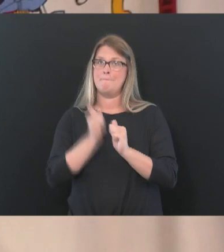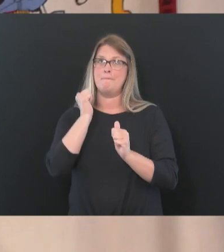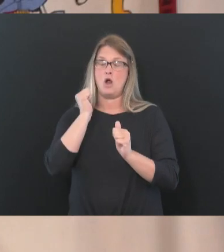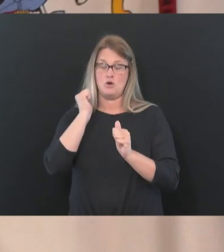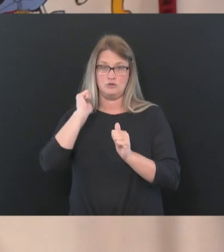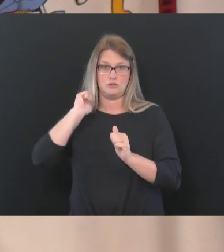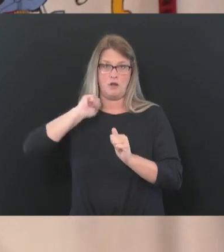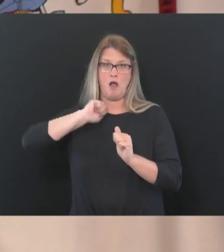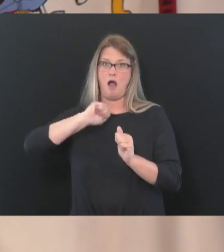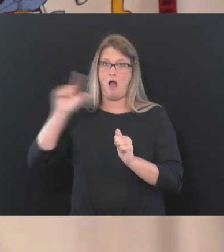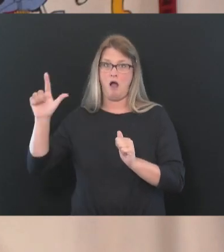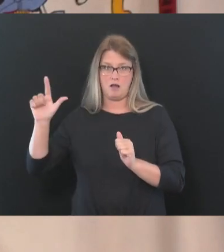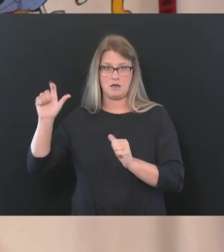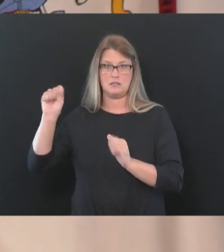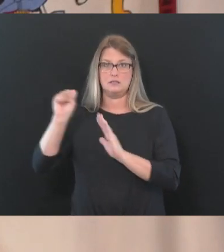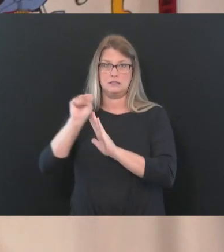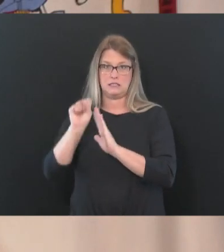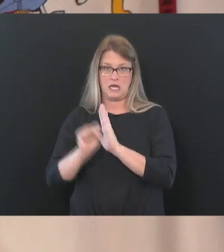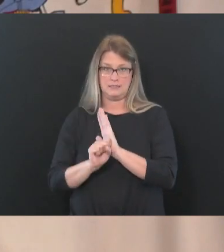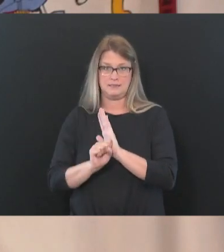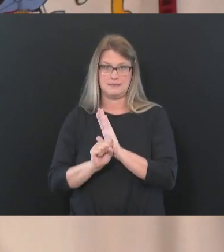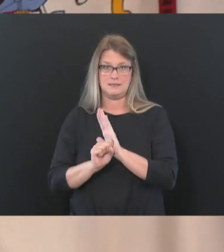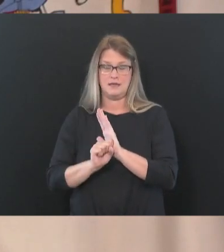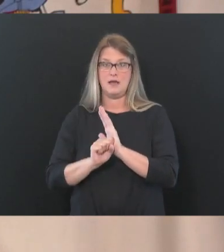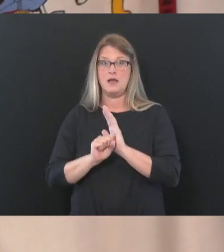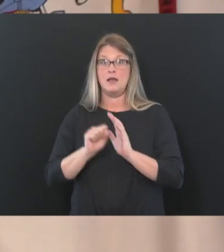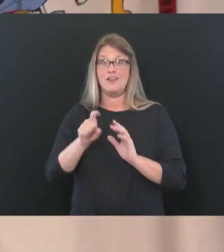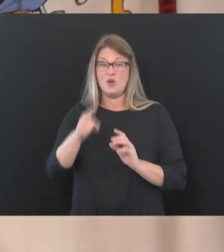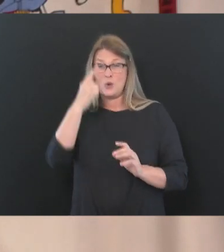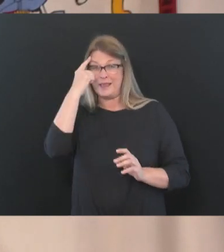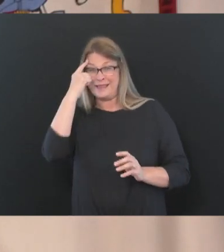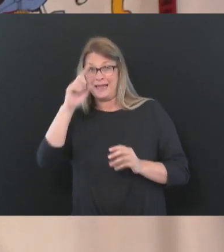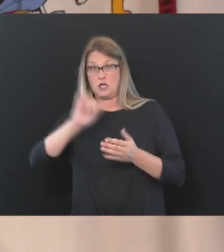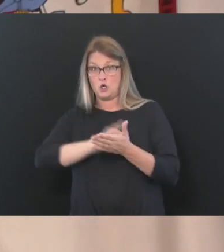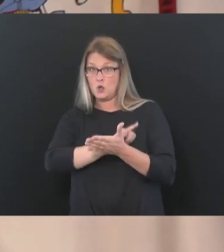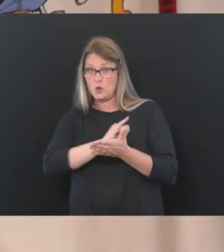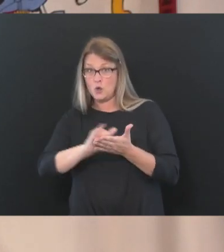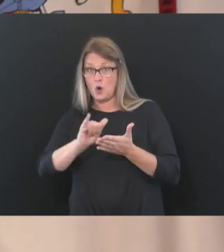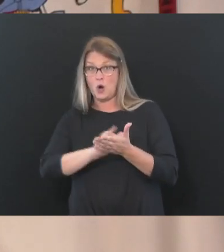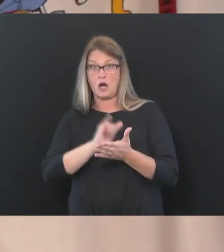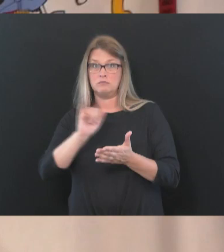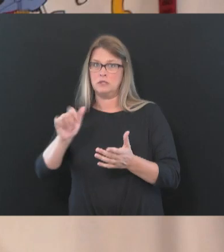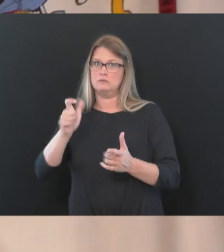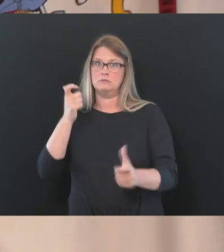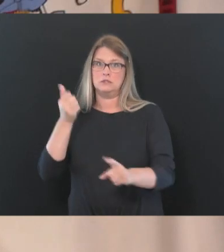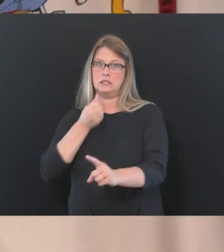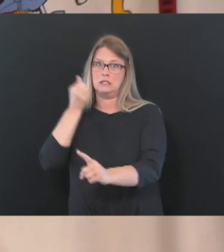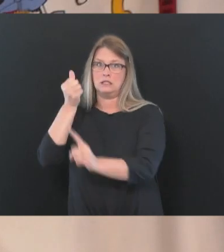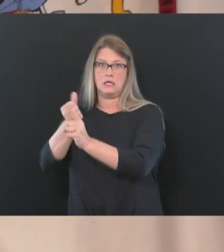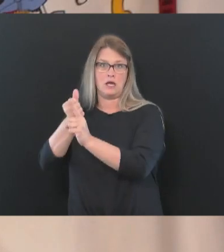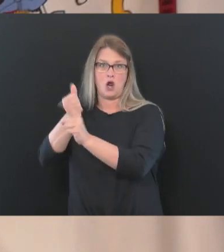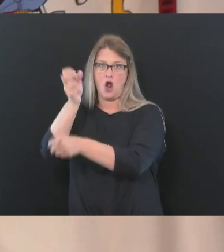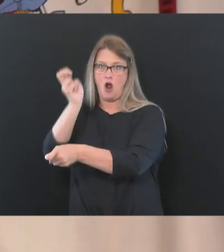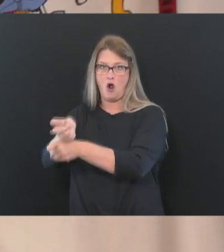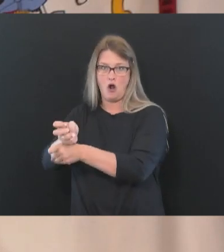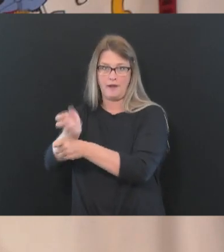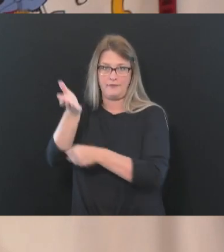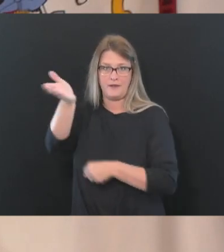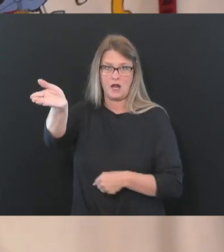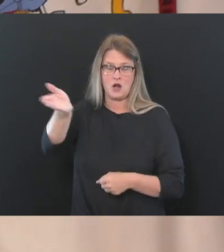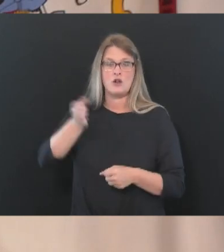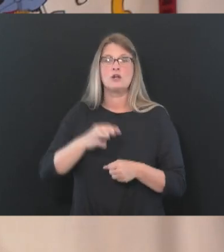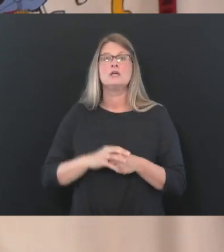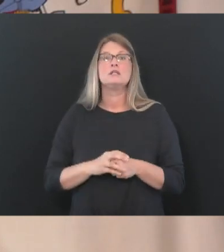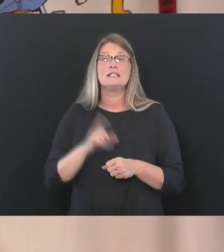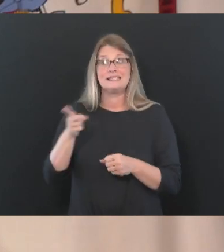all the rest of the states. And if you think about New York, which is the epicenter of everything right now,